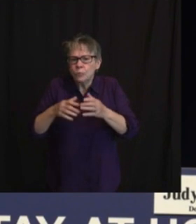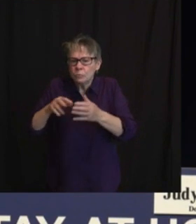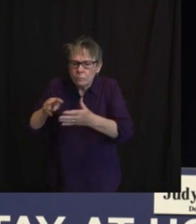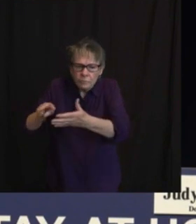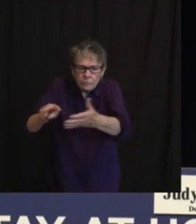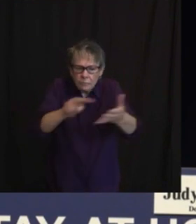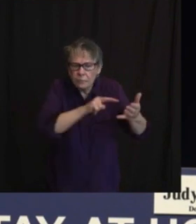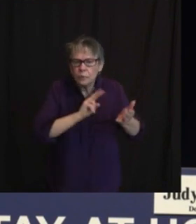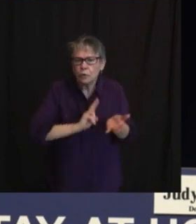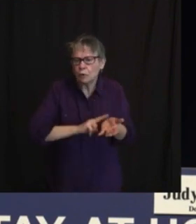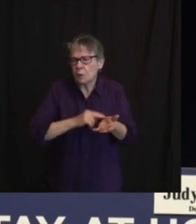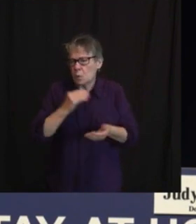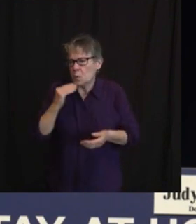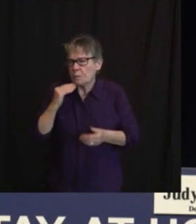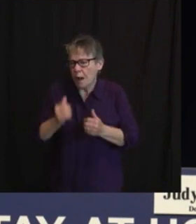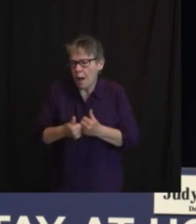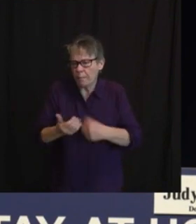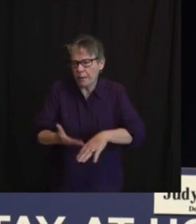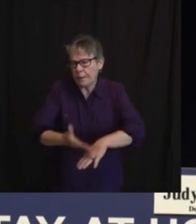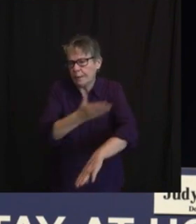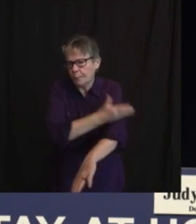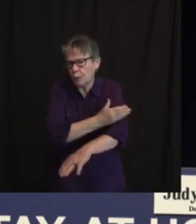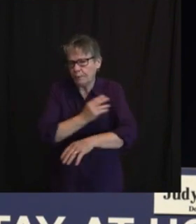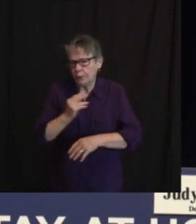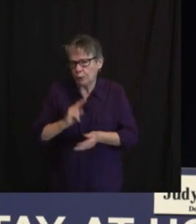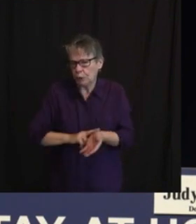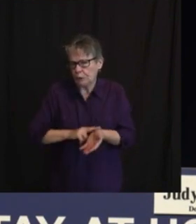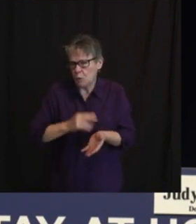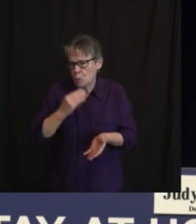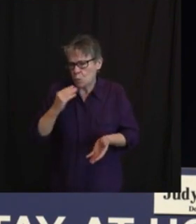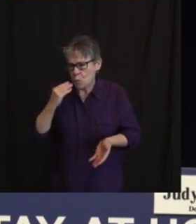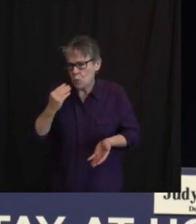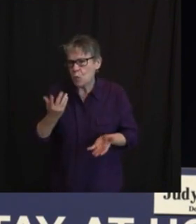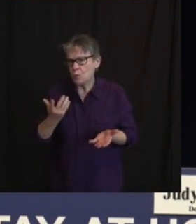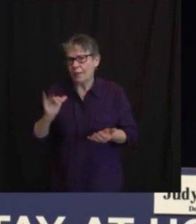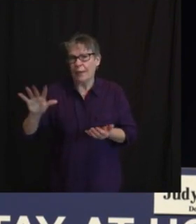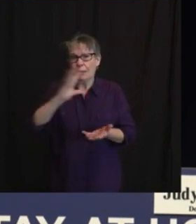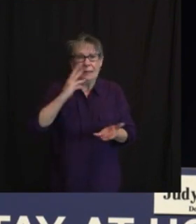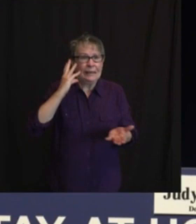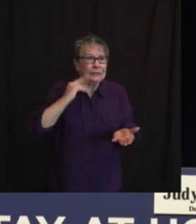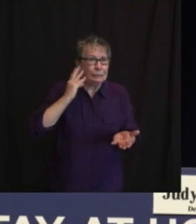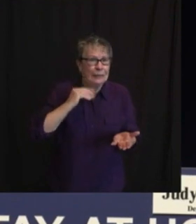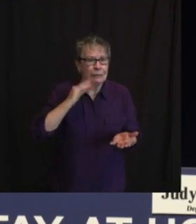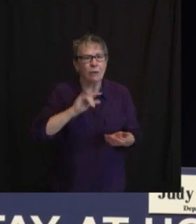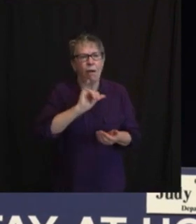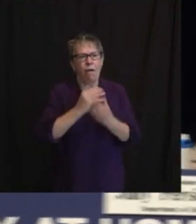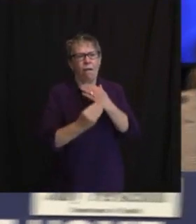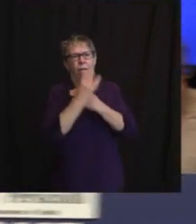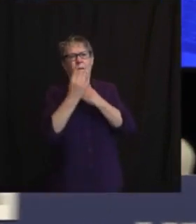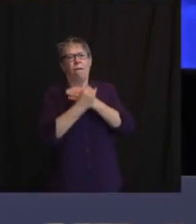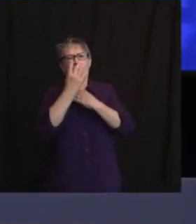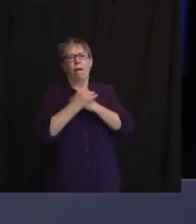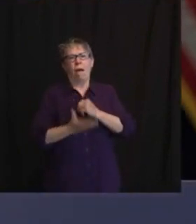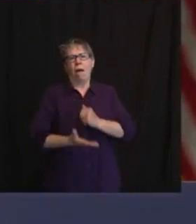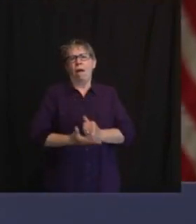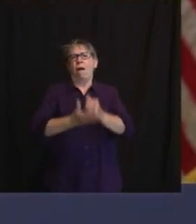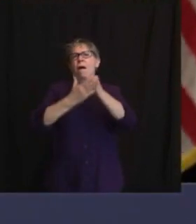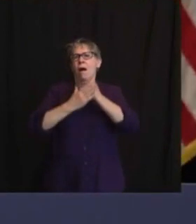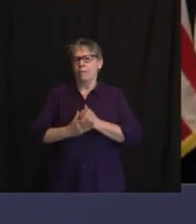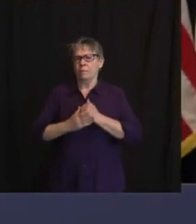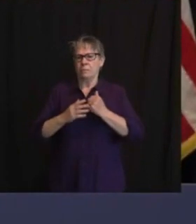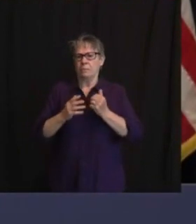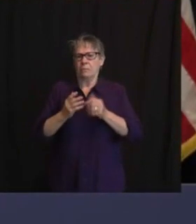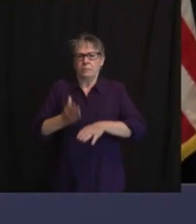care facilities deserve it. They deserve as many eyes on it as possible. And the heroic workers who go there every day,